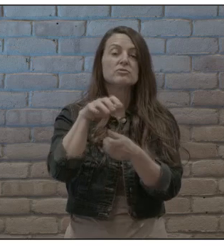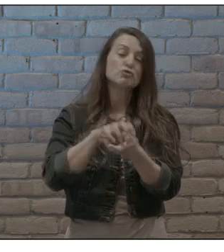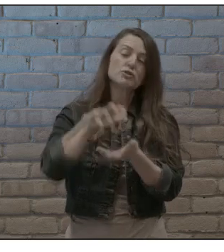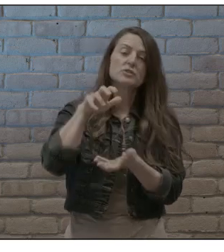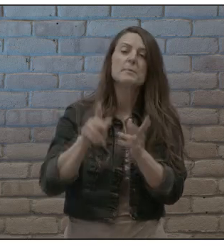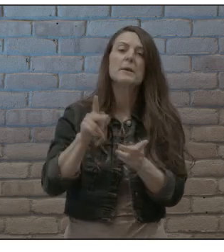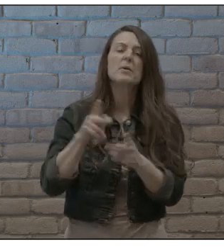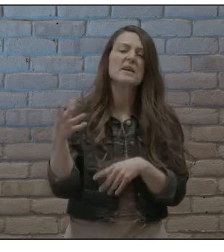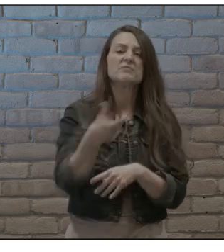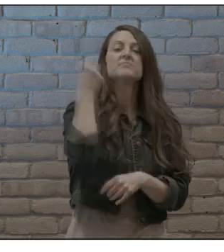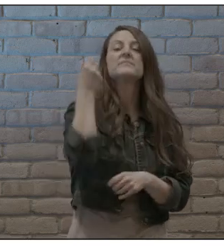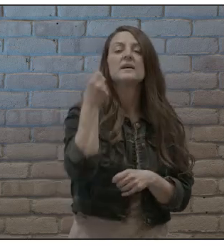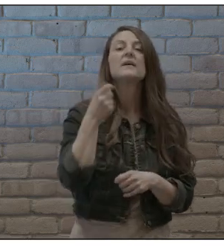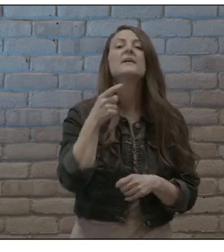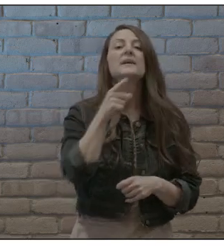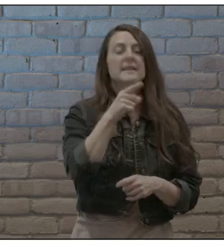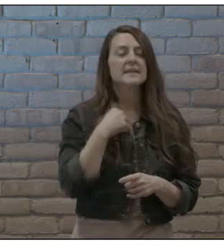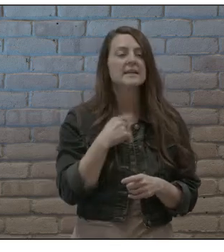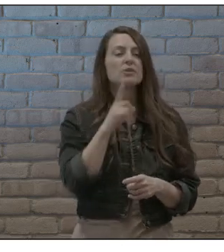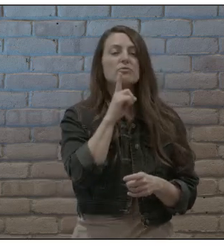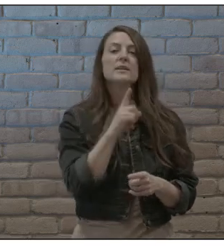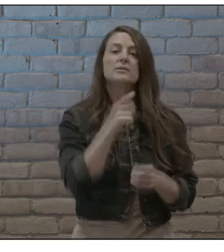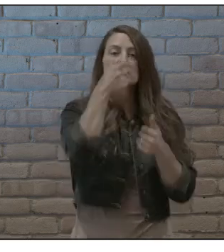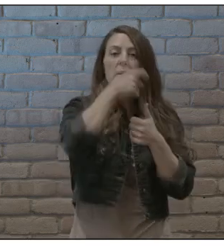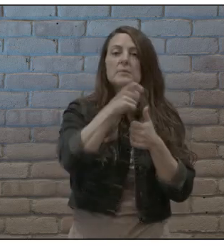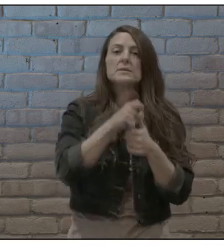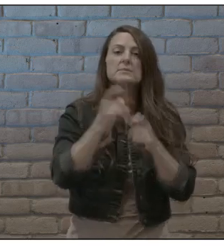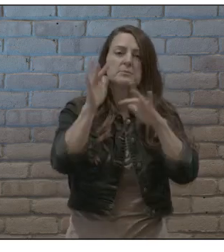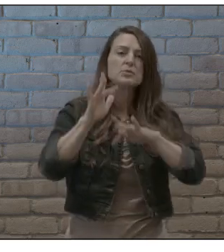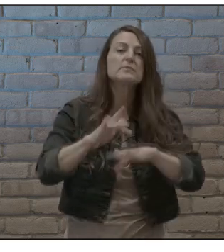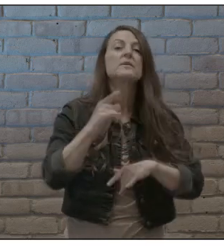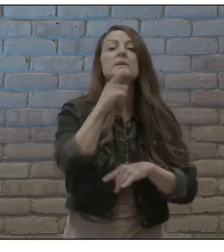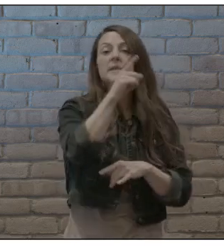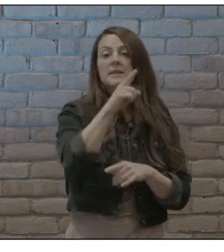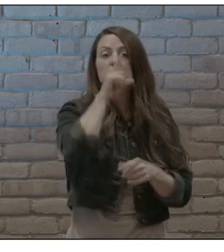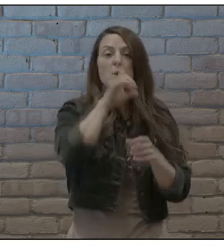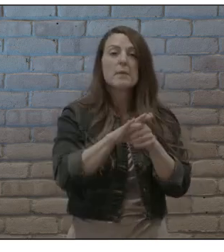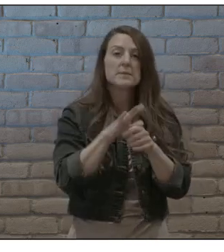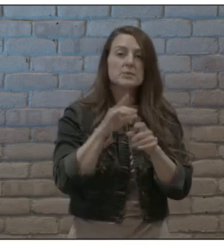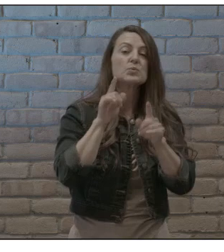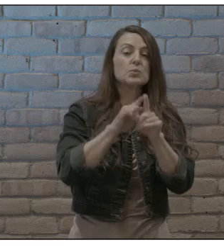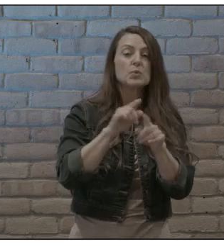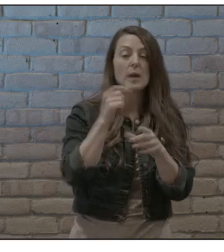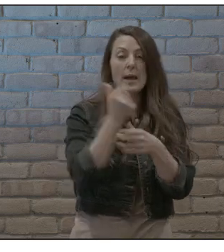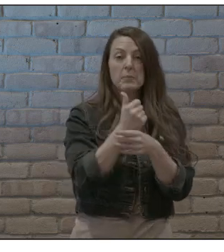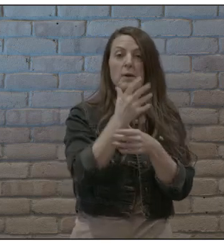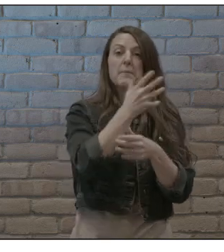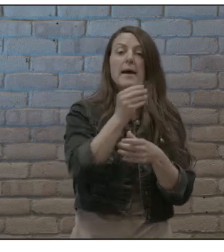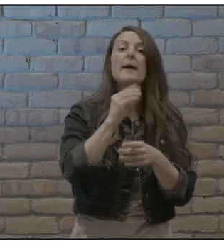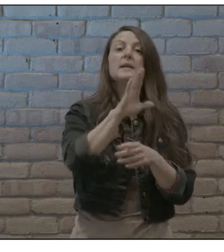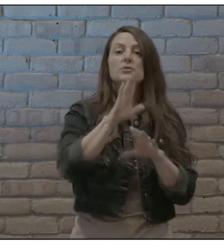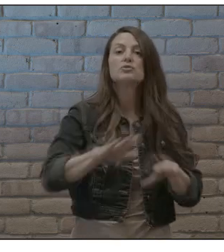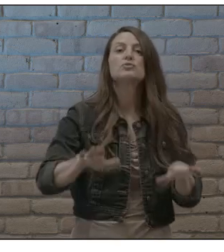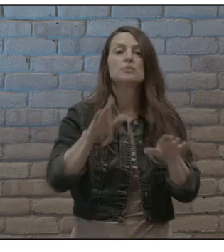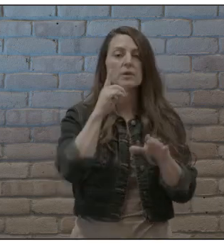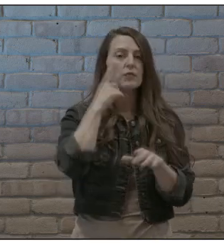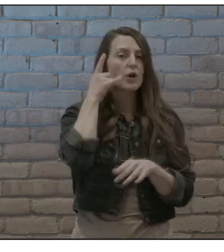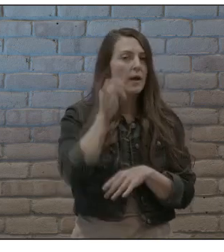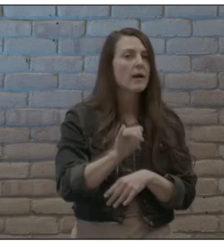merciful. For he made this promise to our ancestors, to Abraham and his children